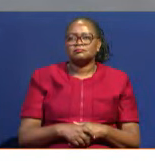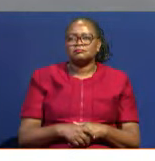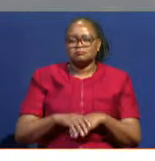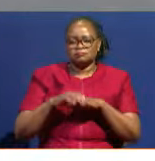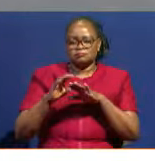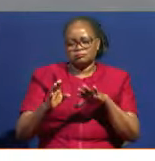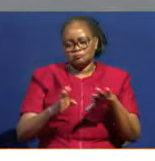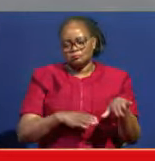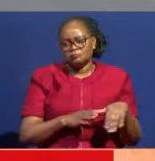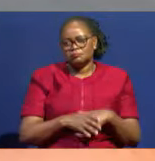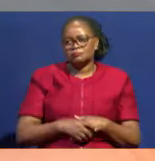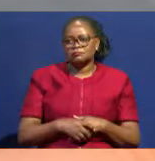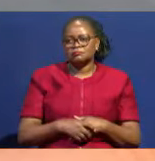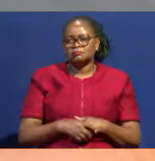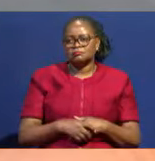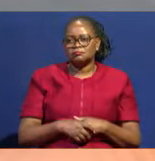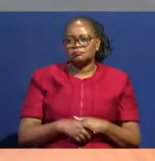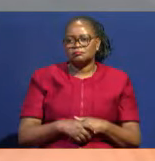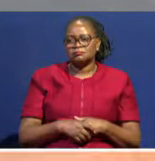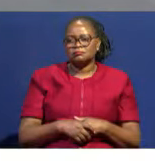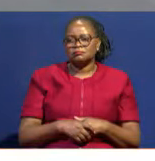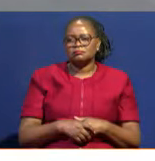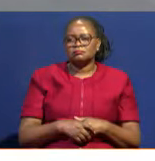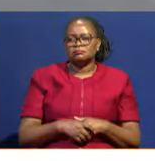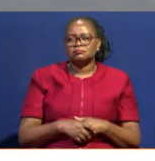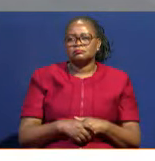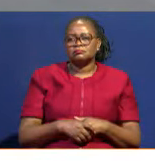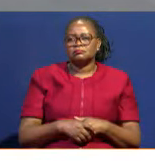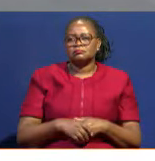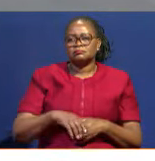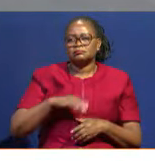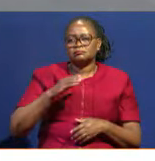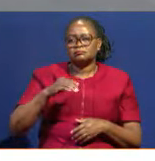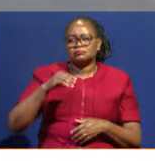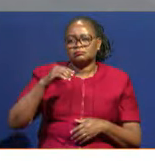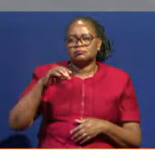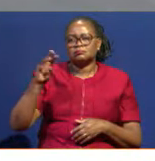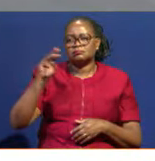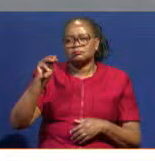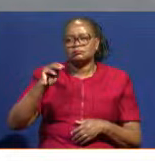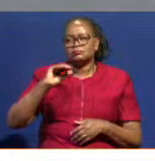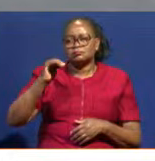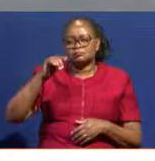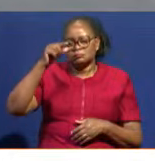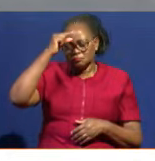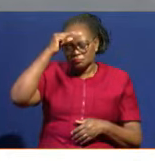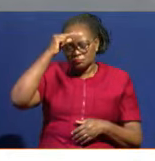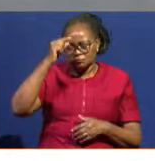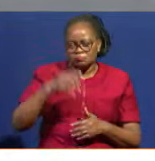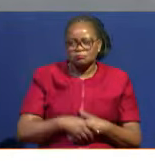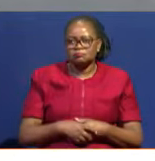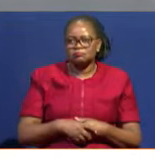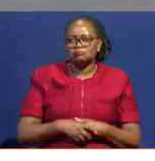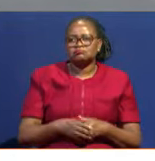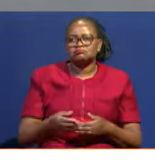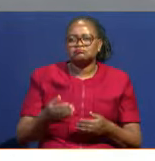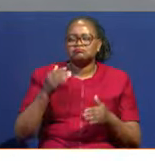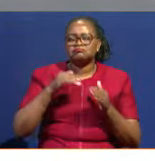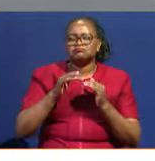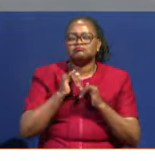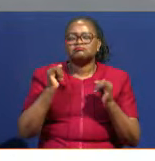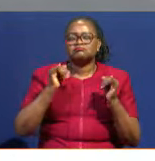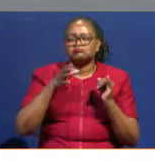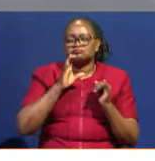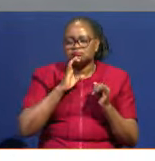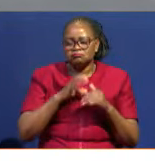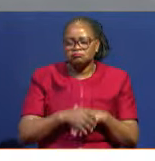In other news, Mandera County Government has initiated the augmentation and upgrading of the Banissa water supply system to enhance